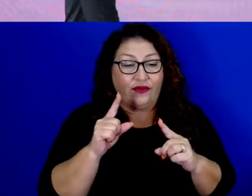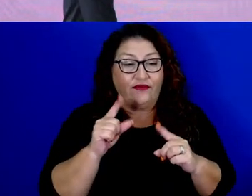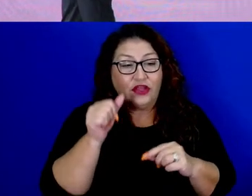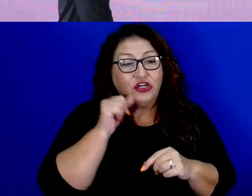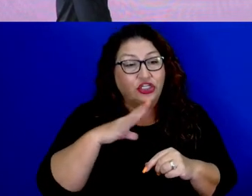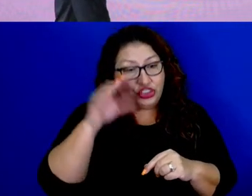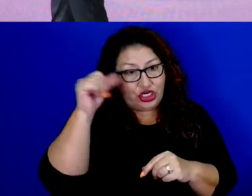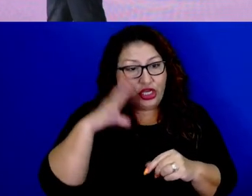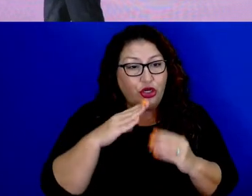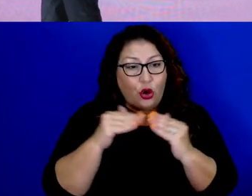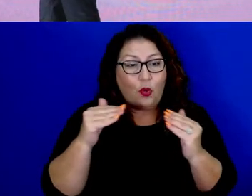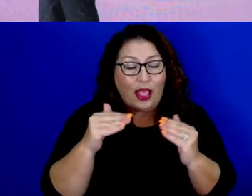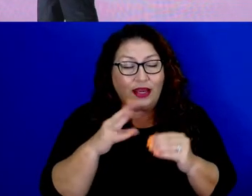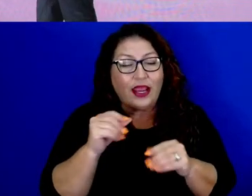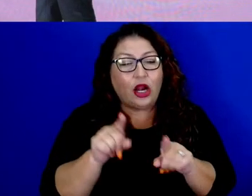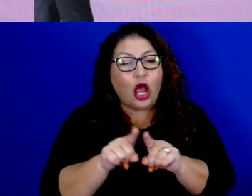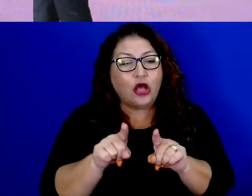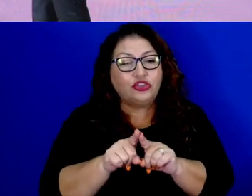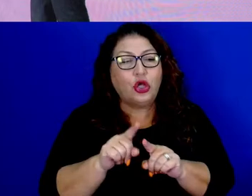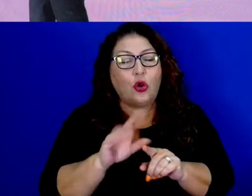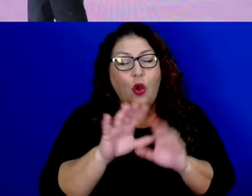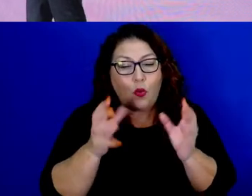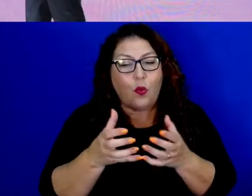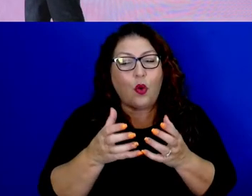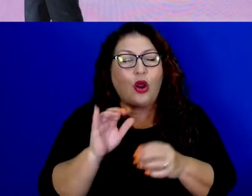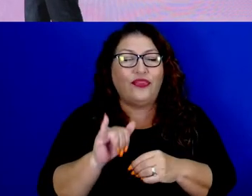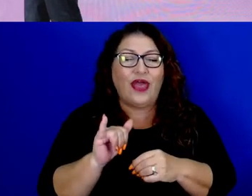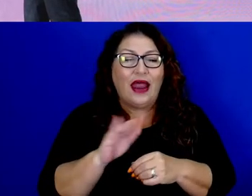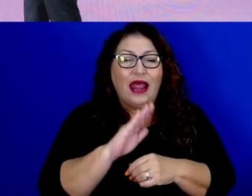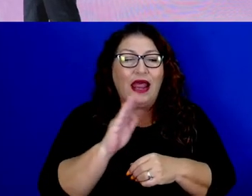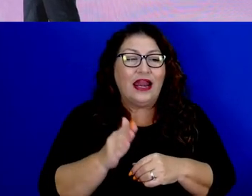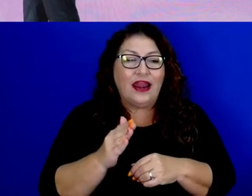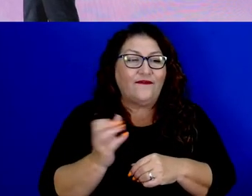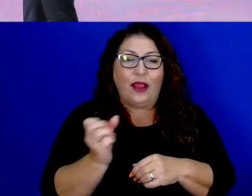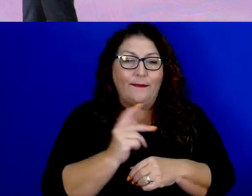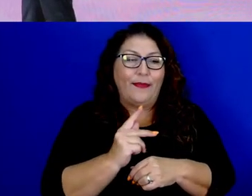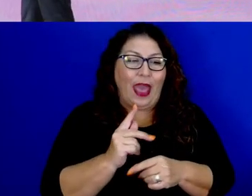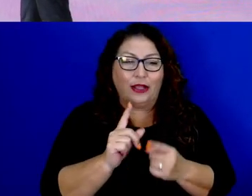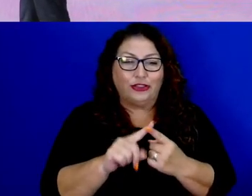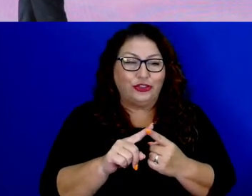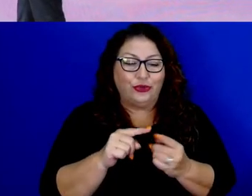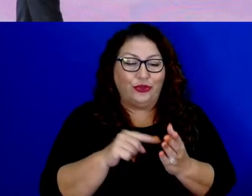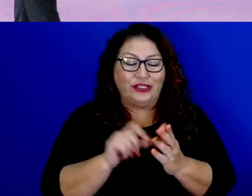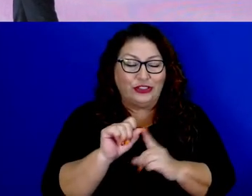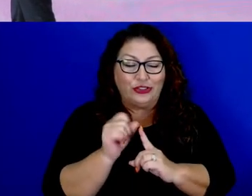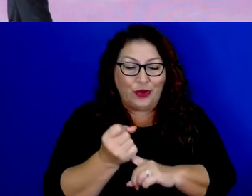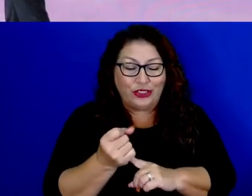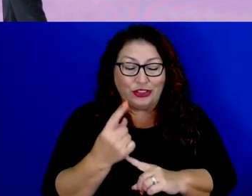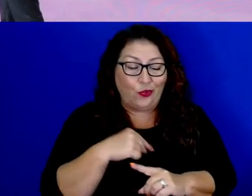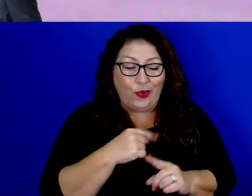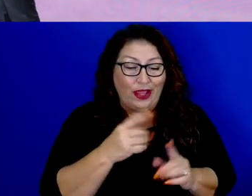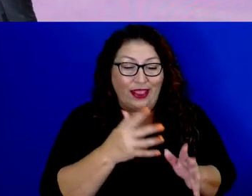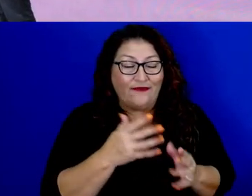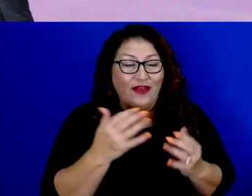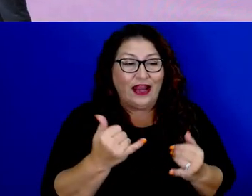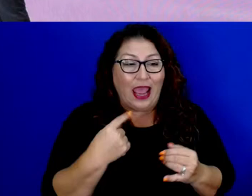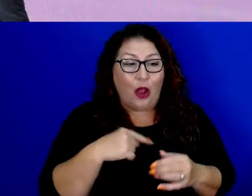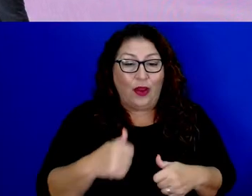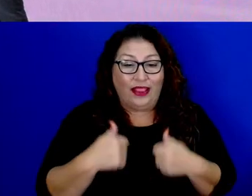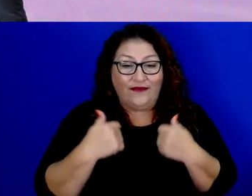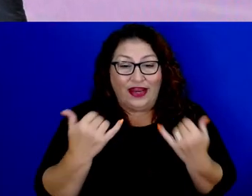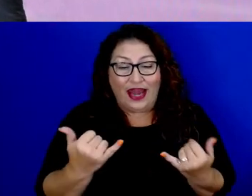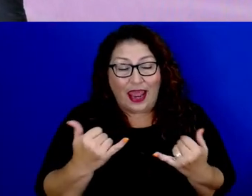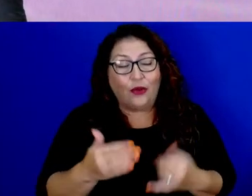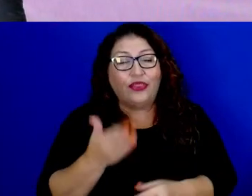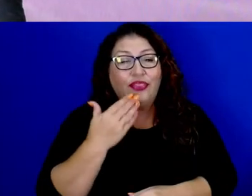a world that never come back to the situation we have left now, we are living now. Thank you. Thank you,